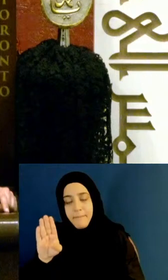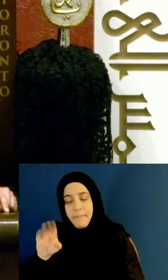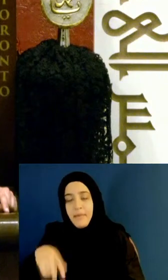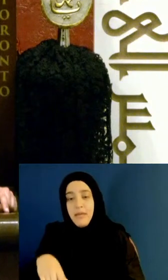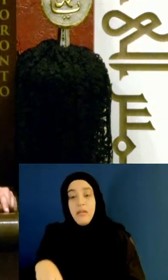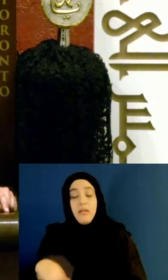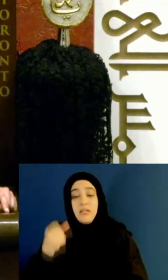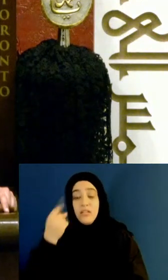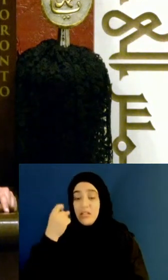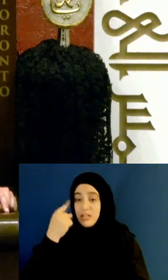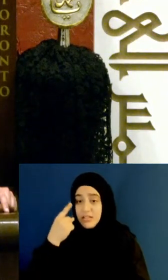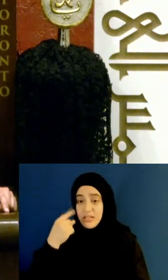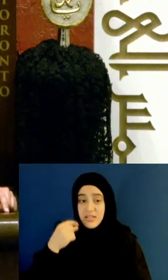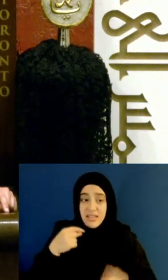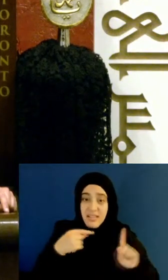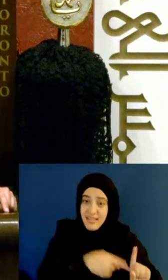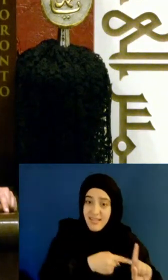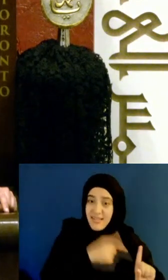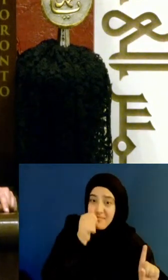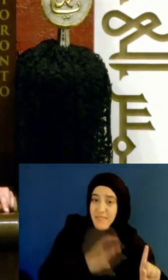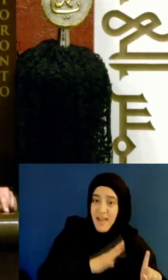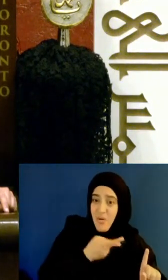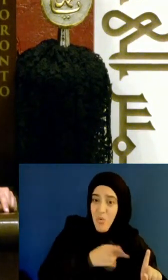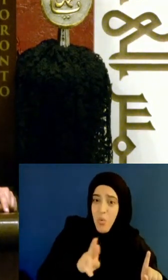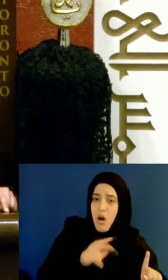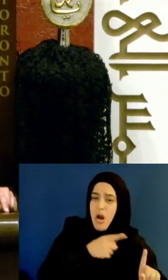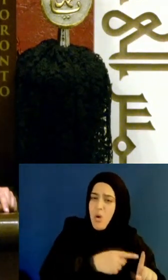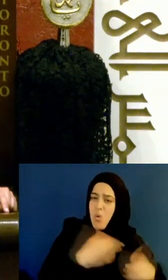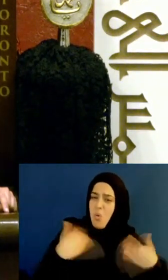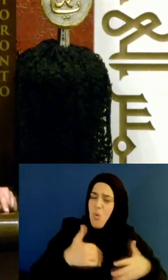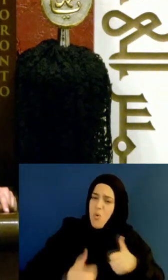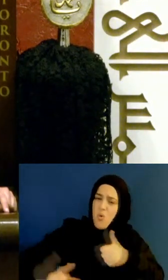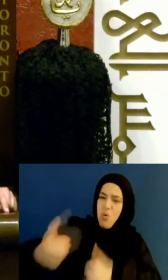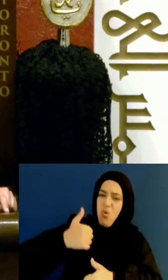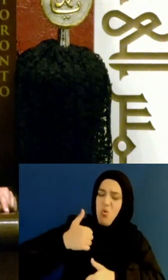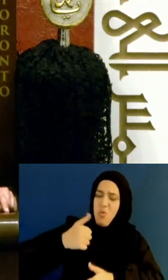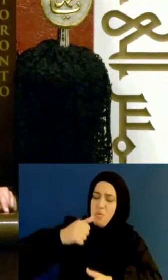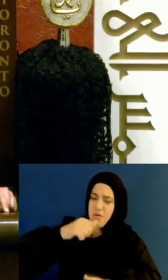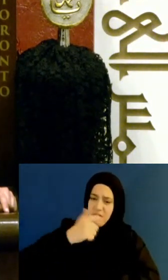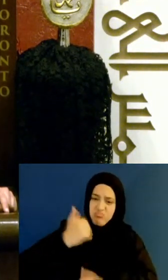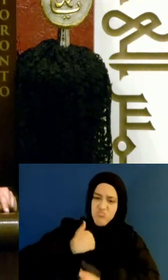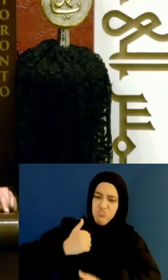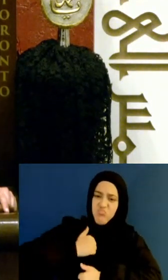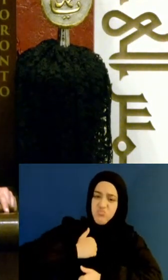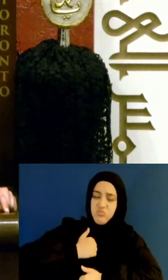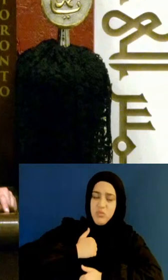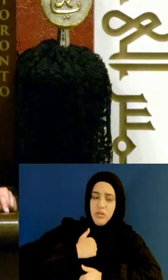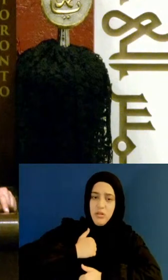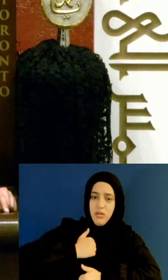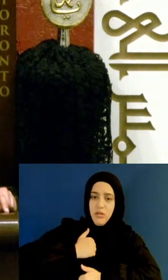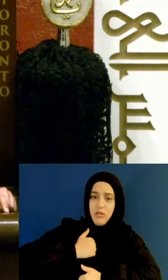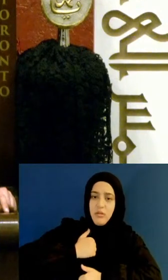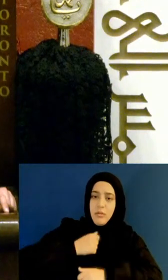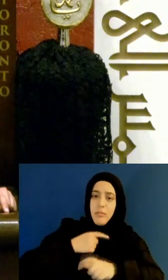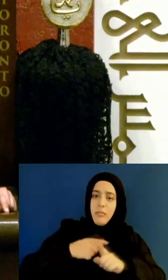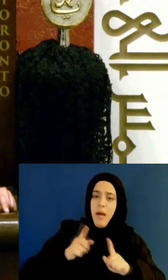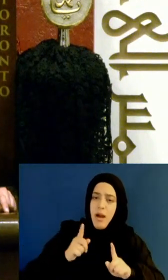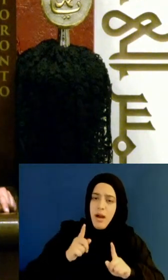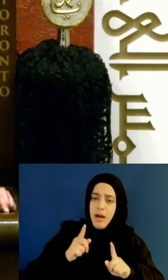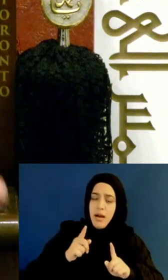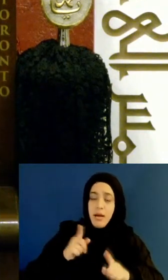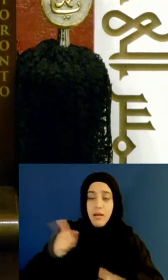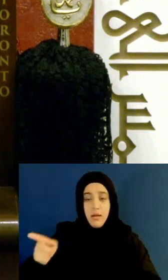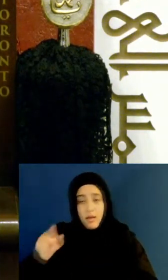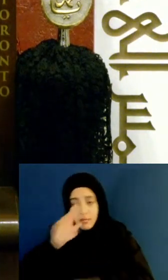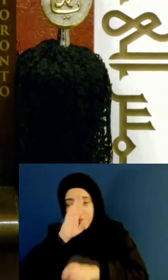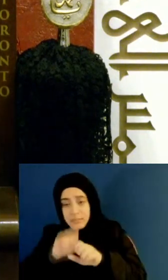the most powerful armies the world has seen during the time. Humbly, no ego, went and took his position as a